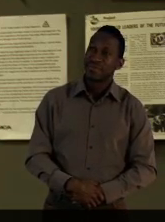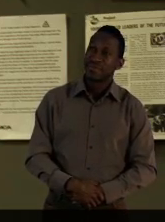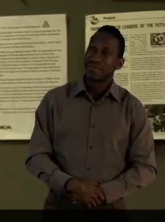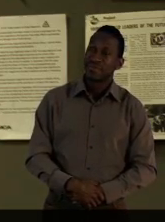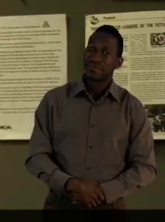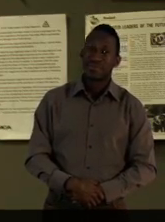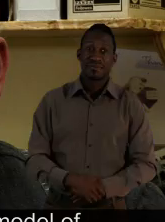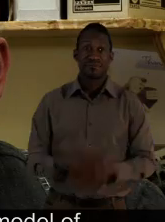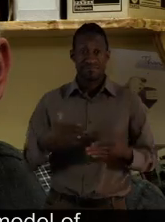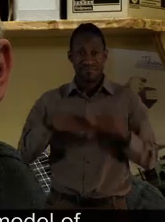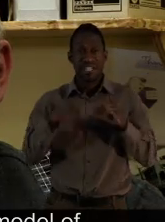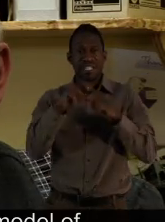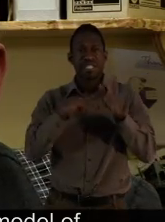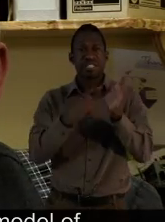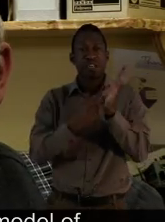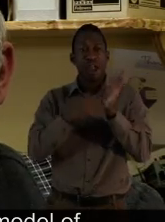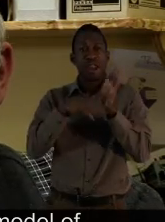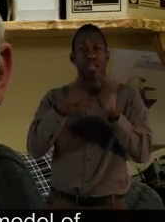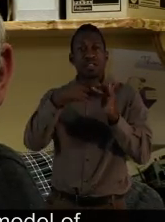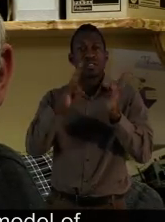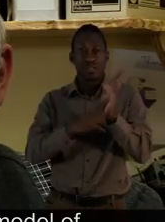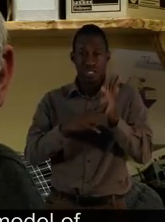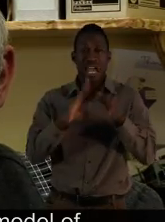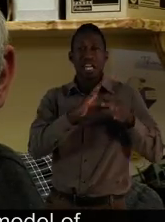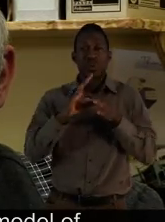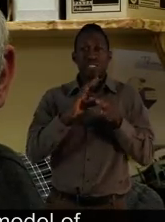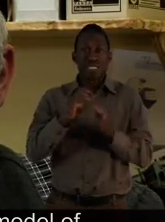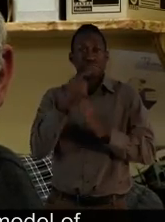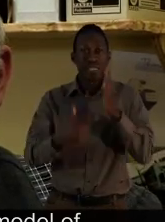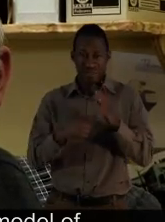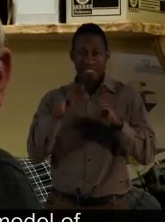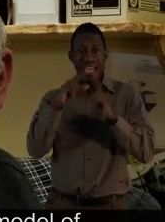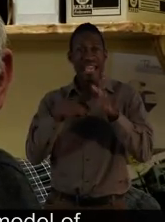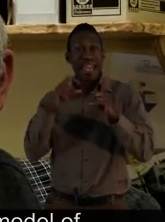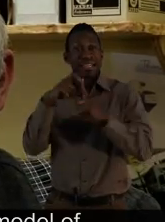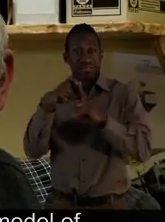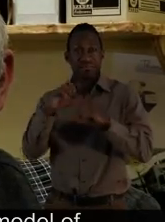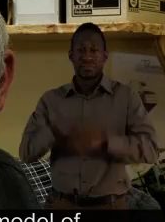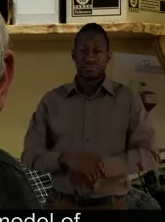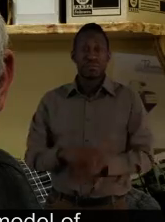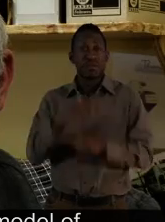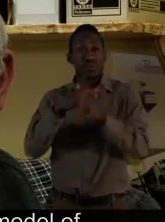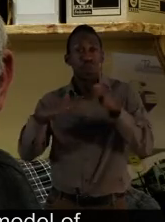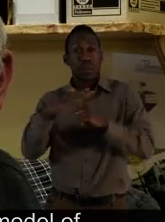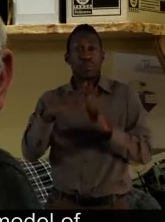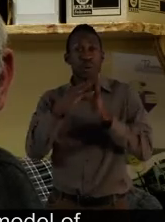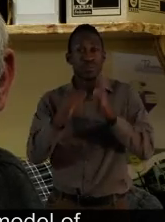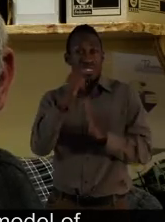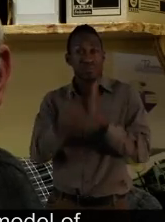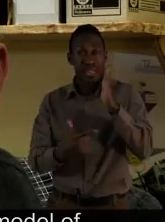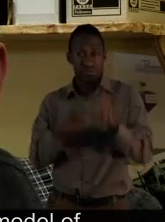support. Within the work of DAD, the social model of disability means that we are